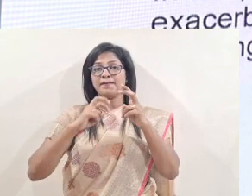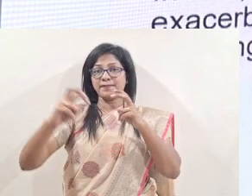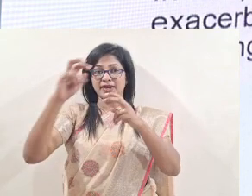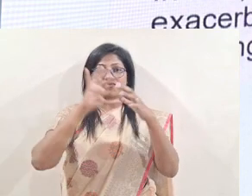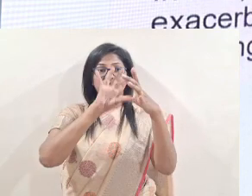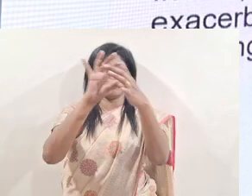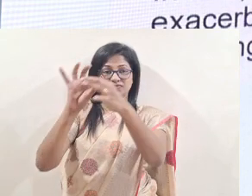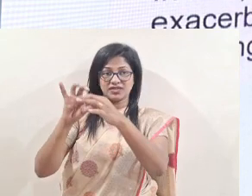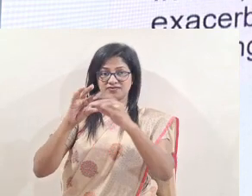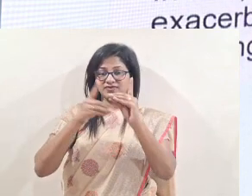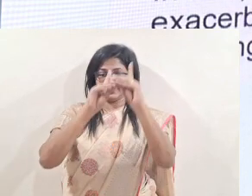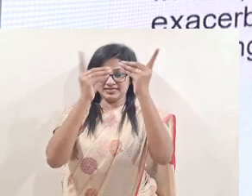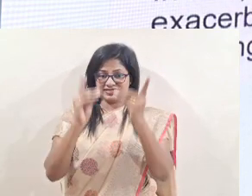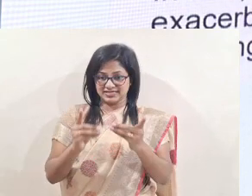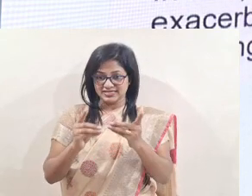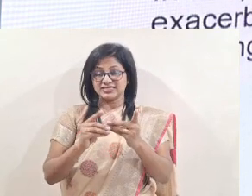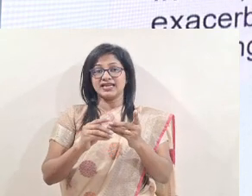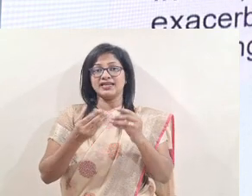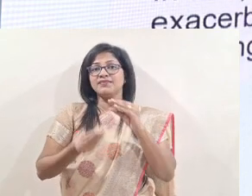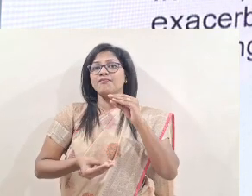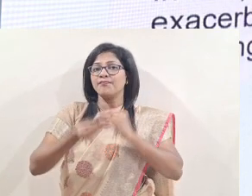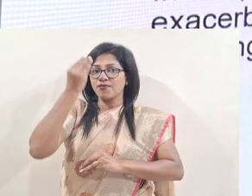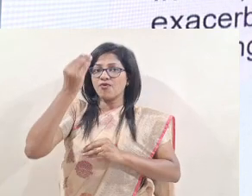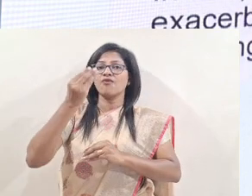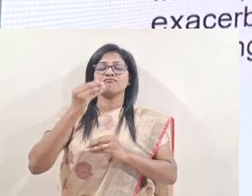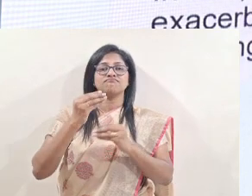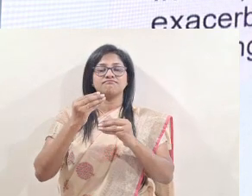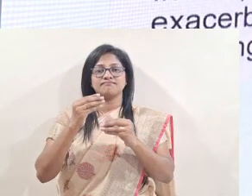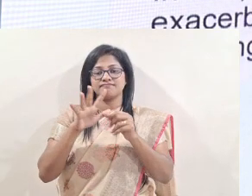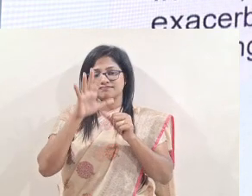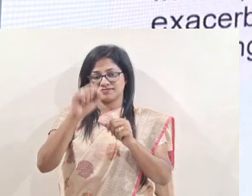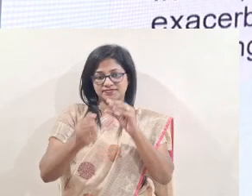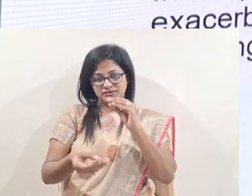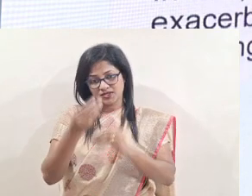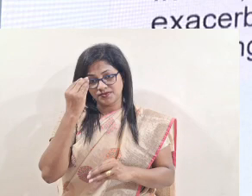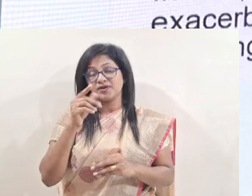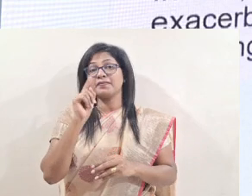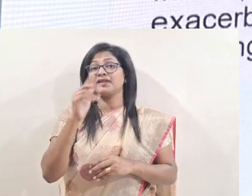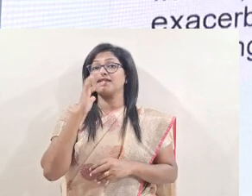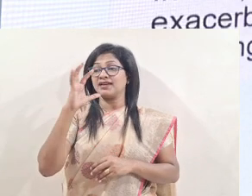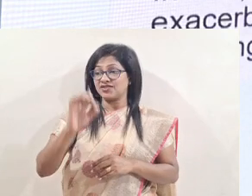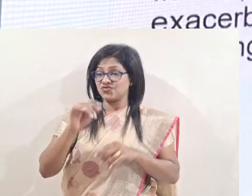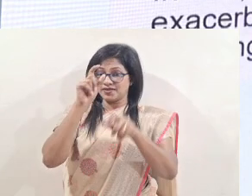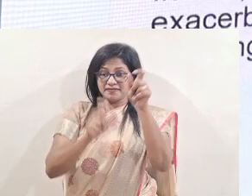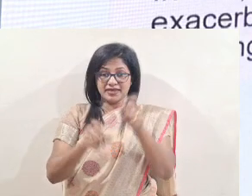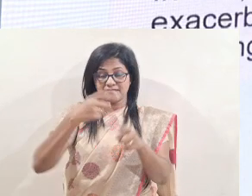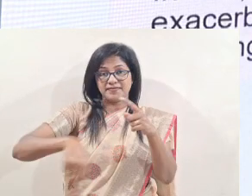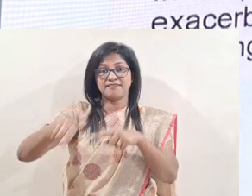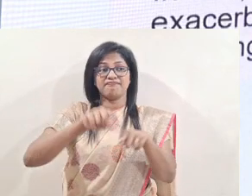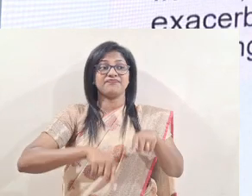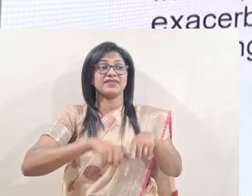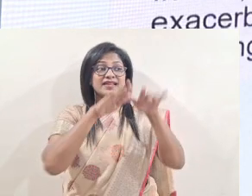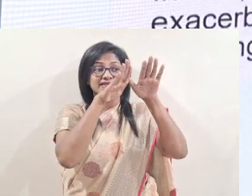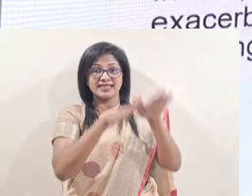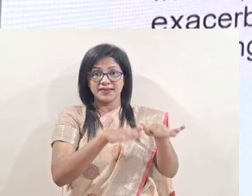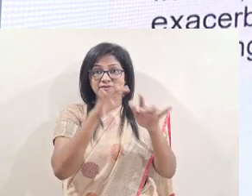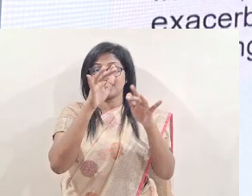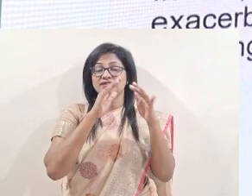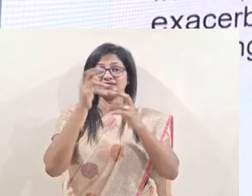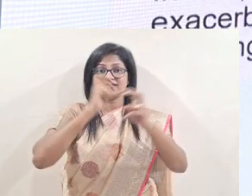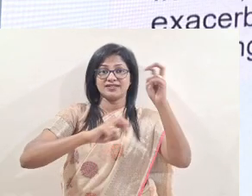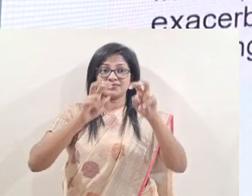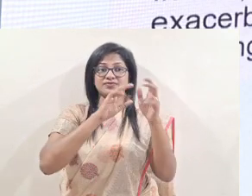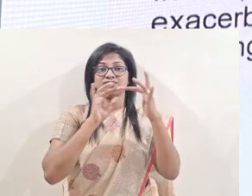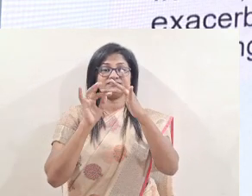to increase accessibility, but the actual people who are depending on this transport network are being displaced because of the